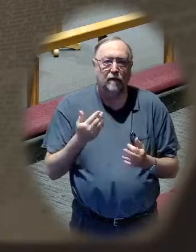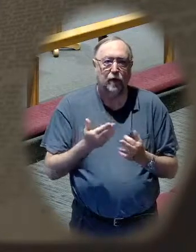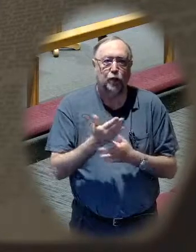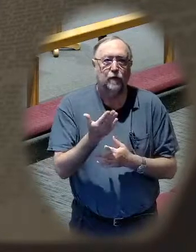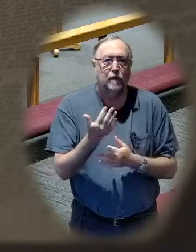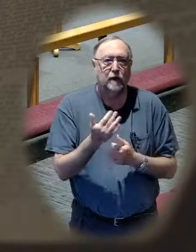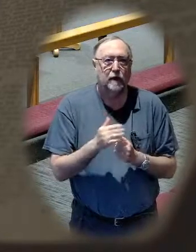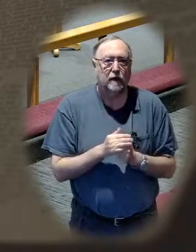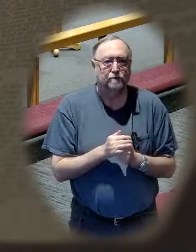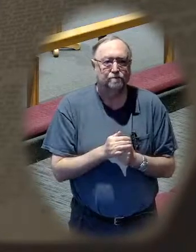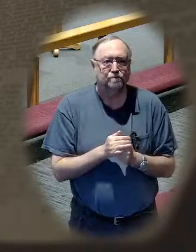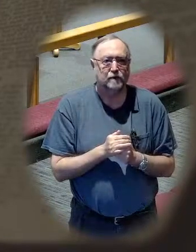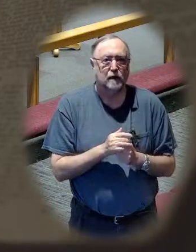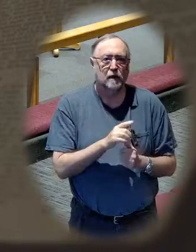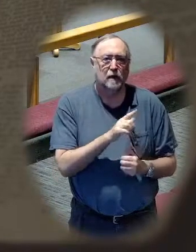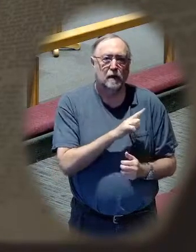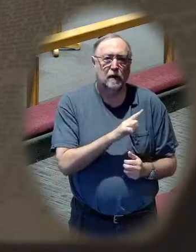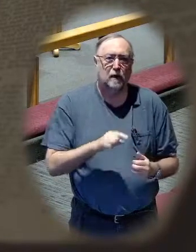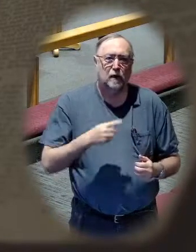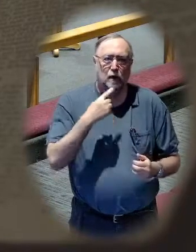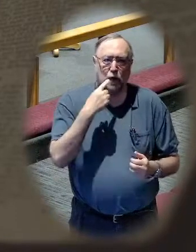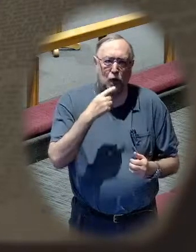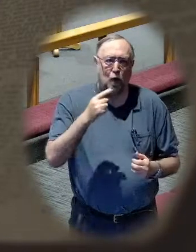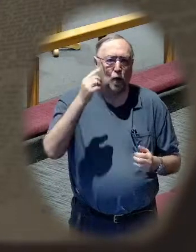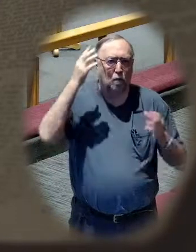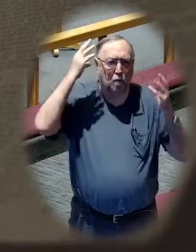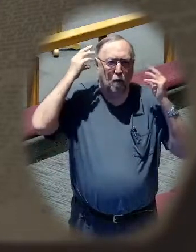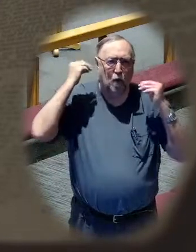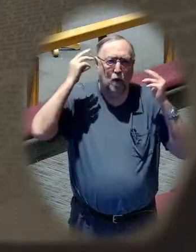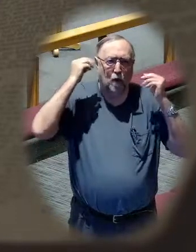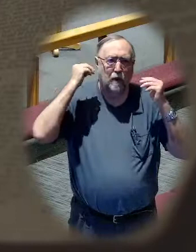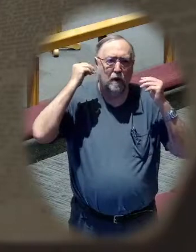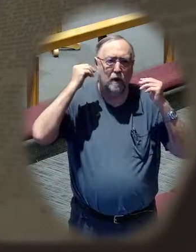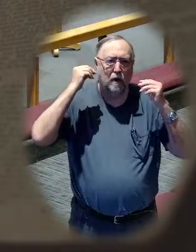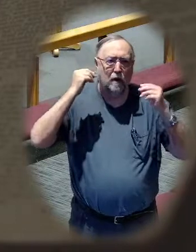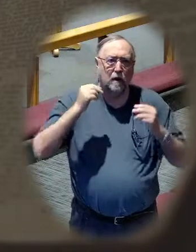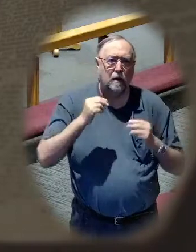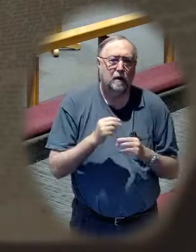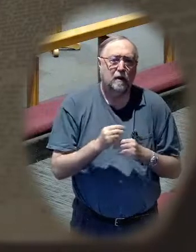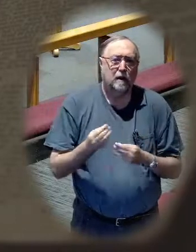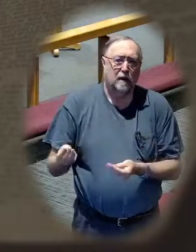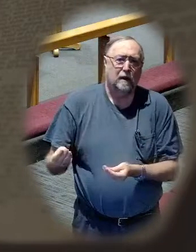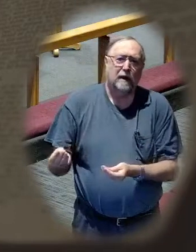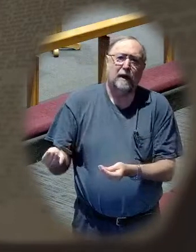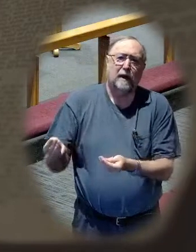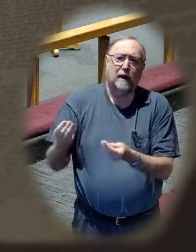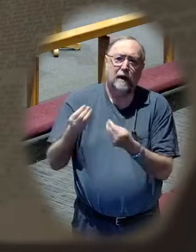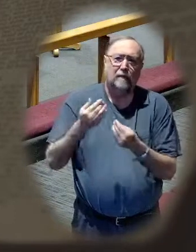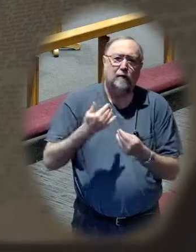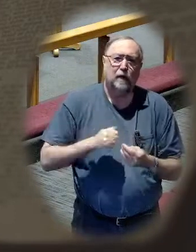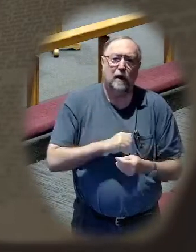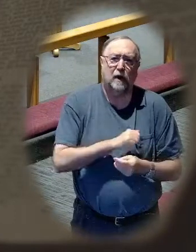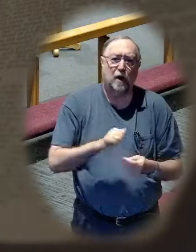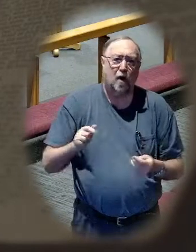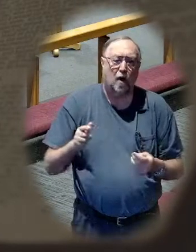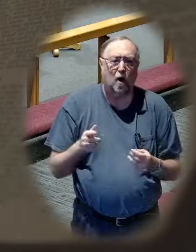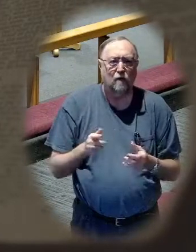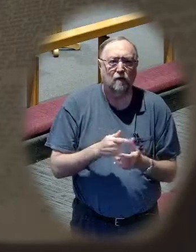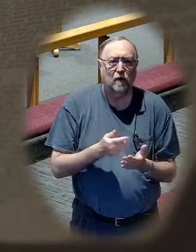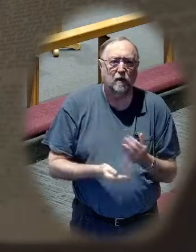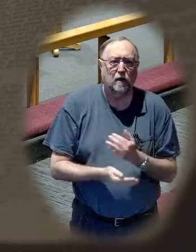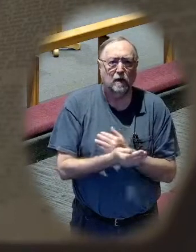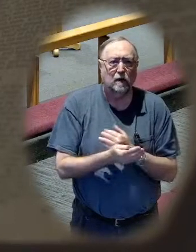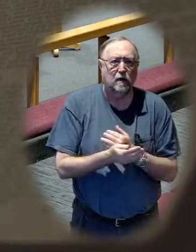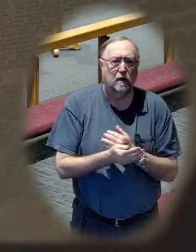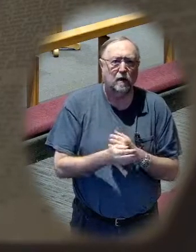15. The Lord said to Moses, "Consecrate to me all the firstborn, whatever is the first